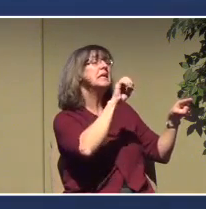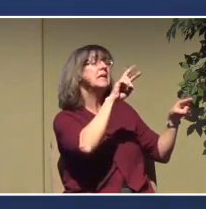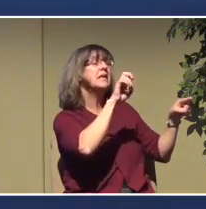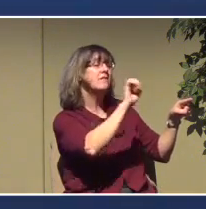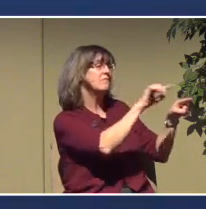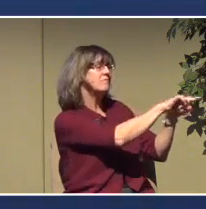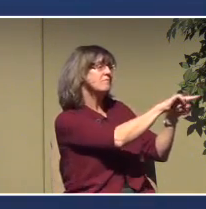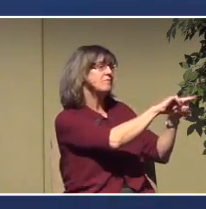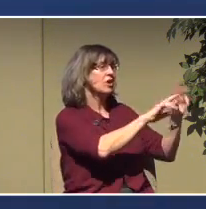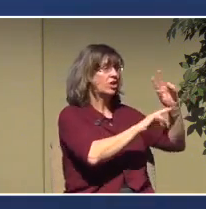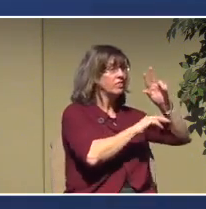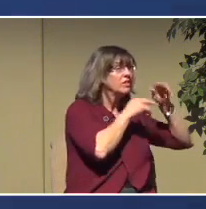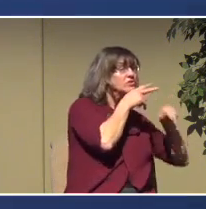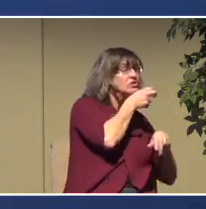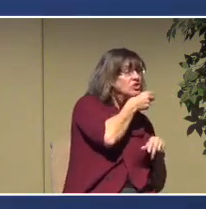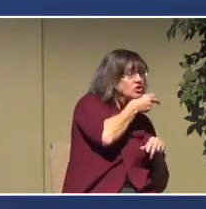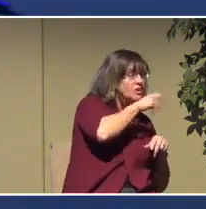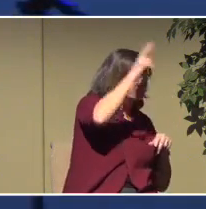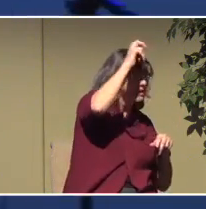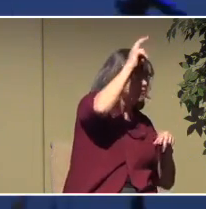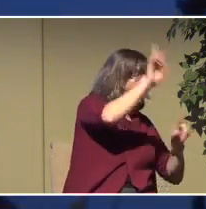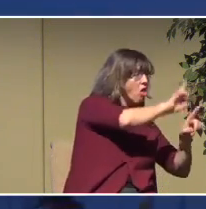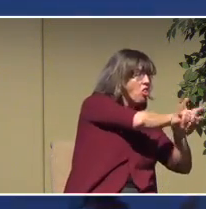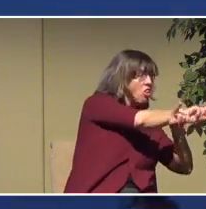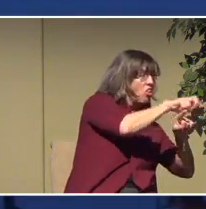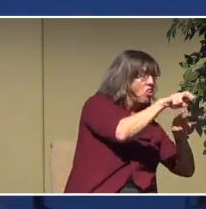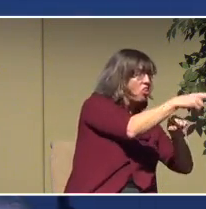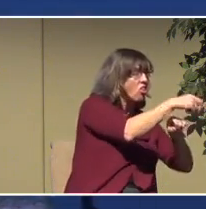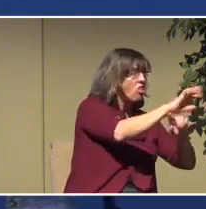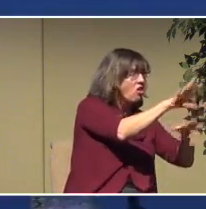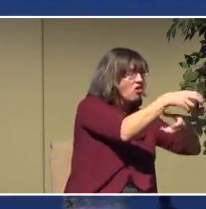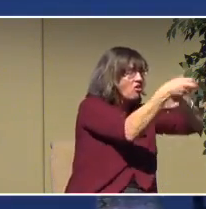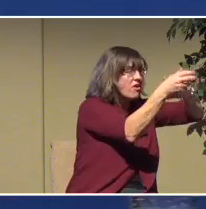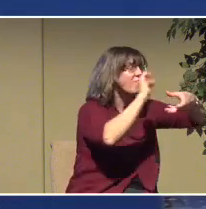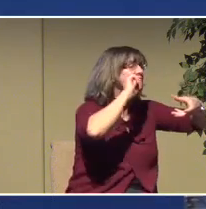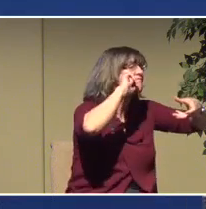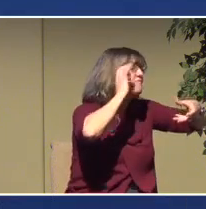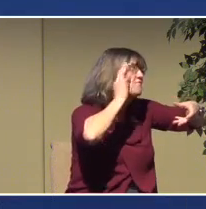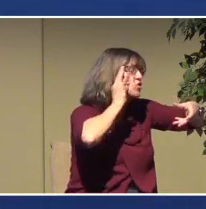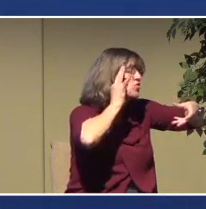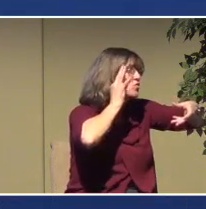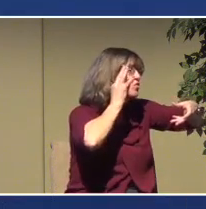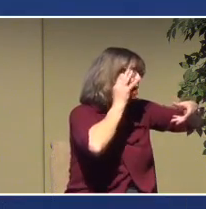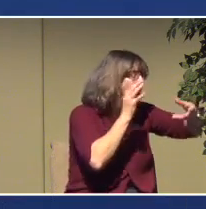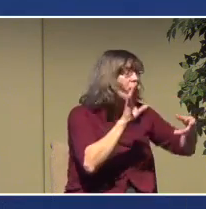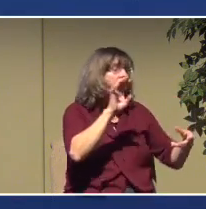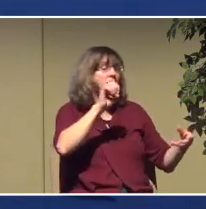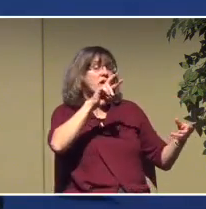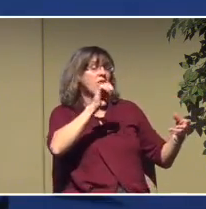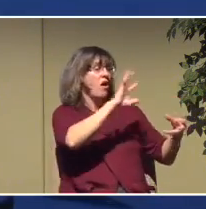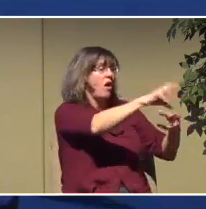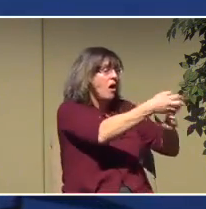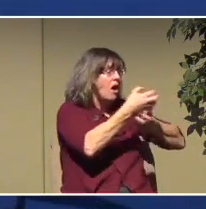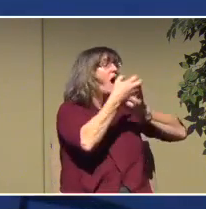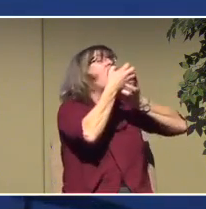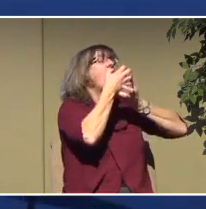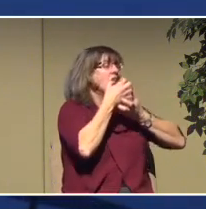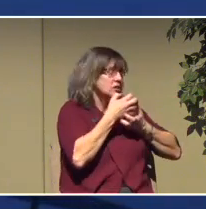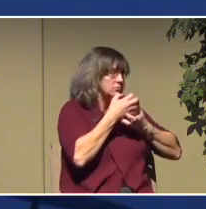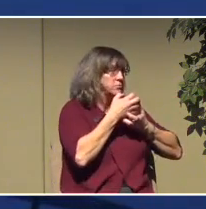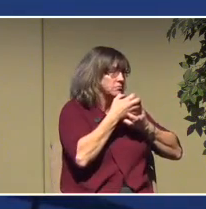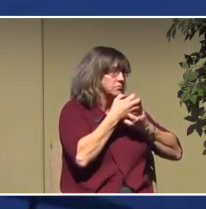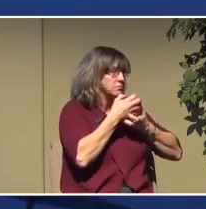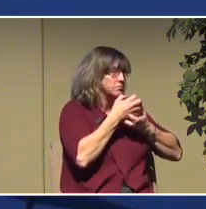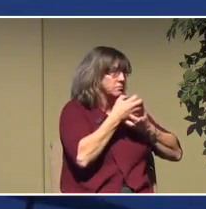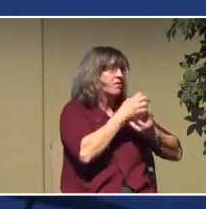you, and the promise is that if we eat it, we will not need God. And what